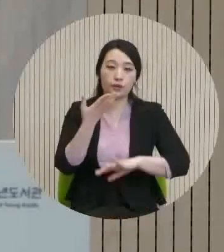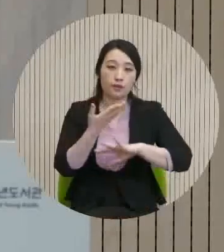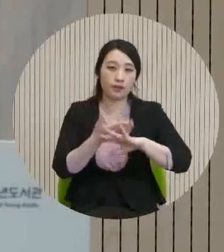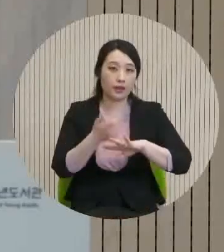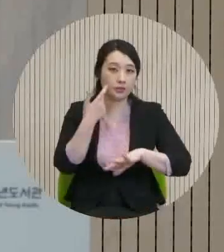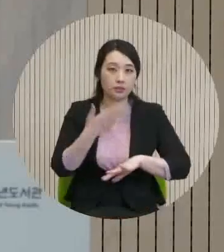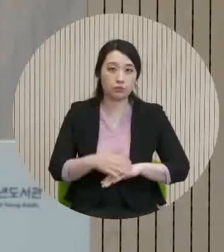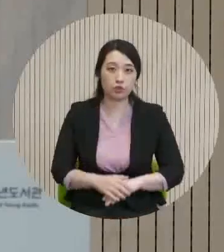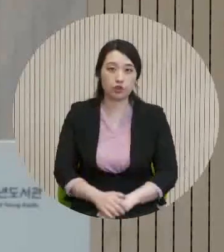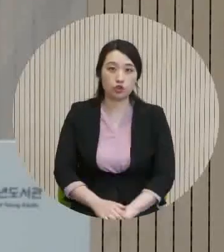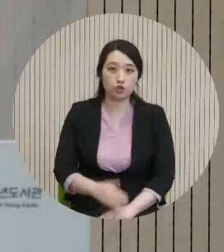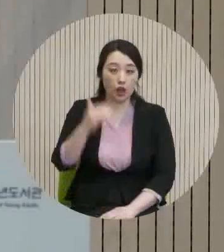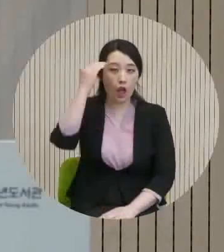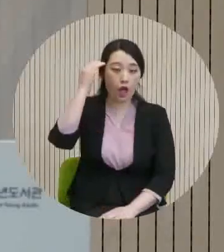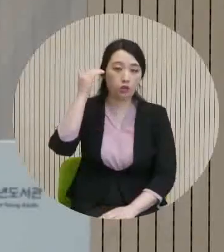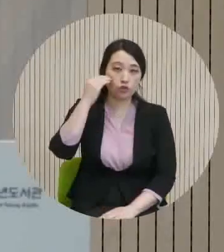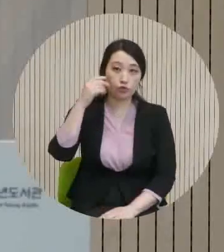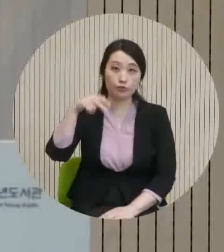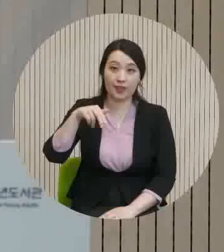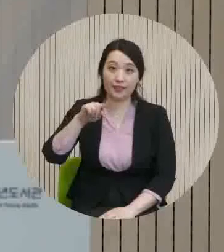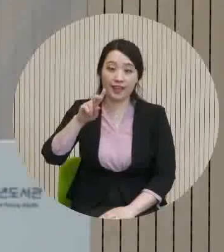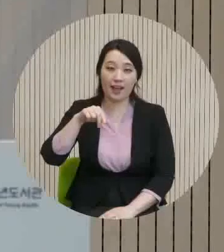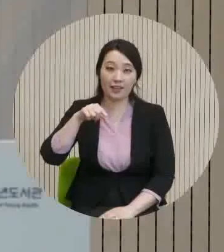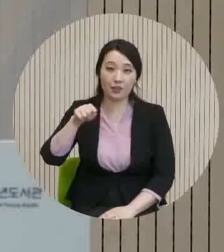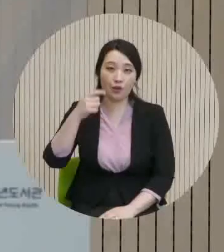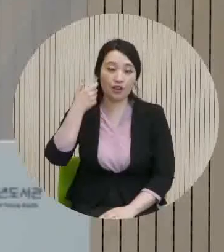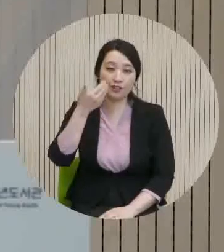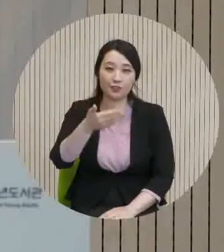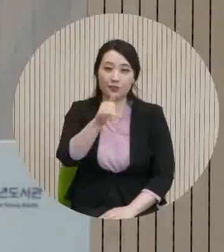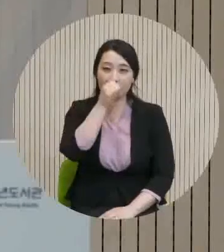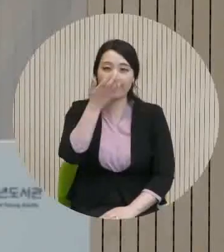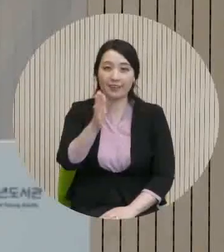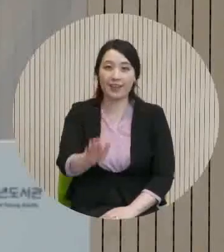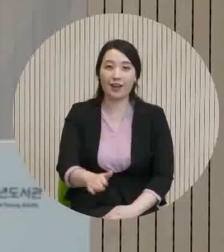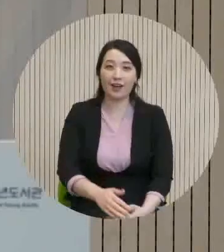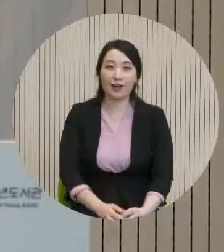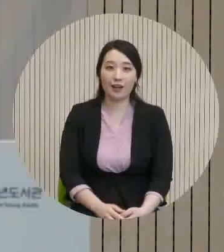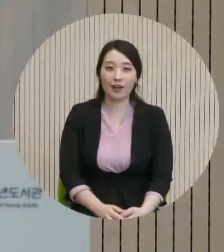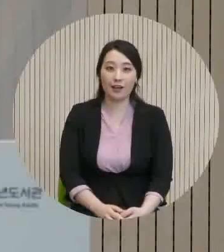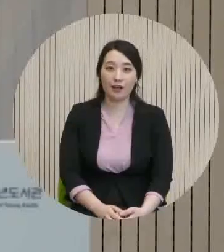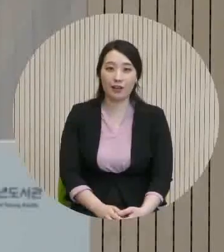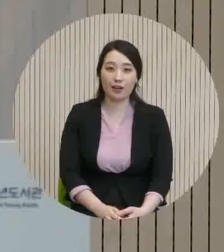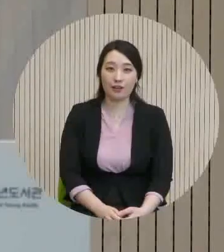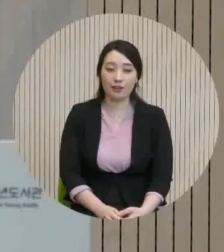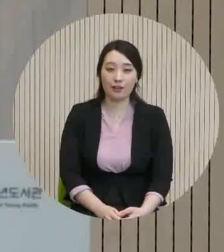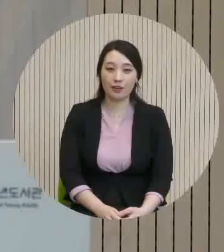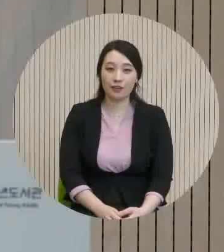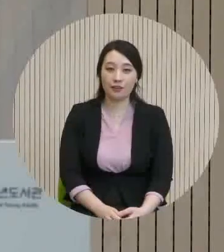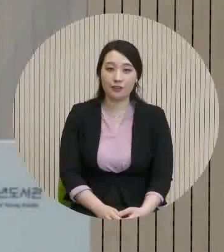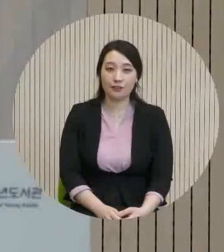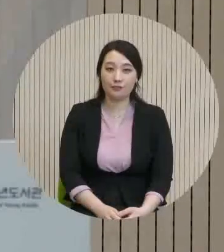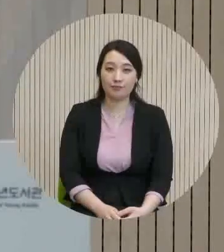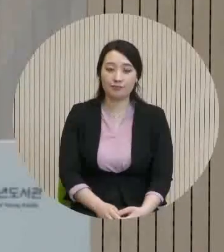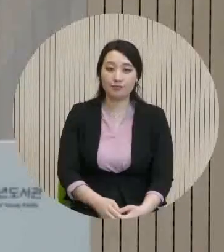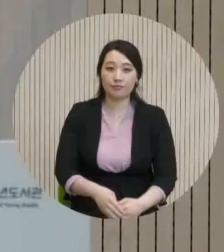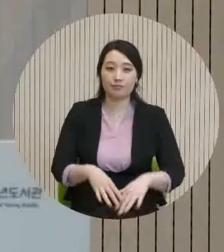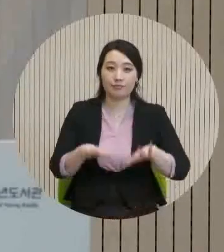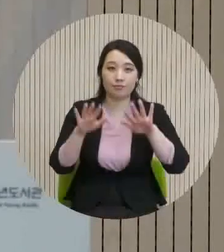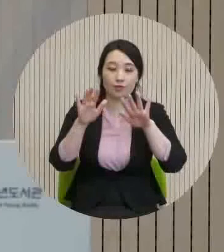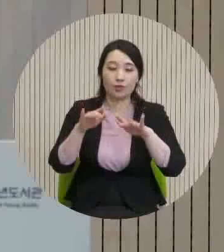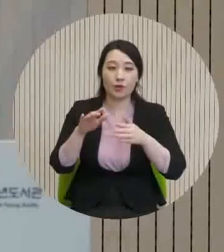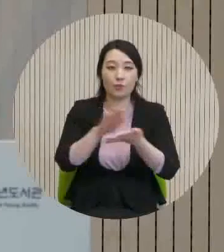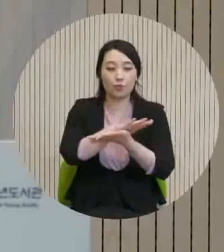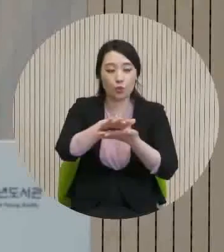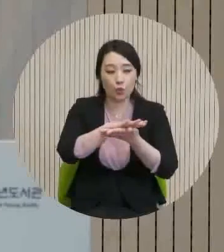have another question here. It's a question from one librarian in Korea. I believe that you combine